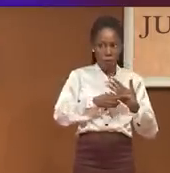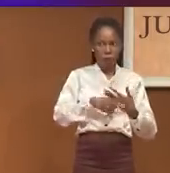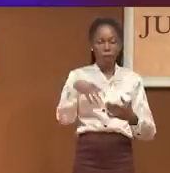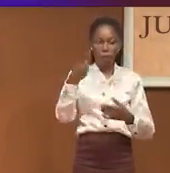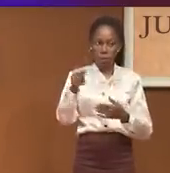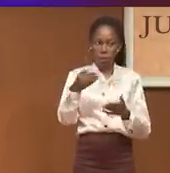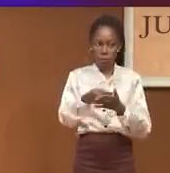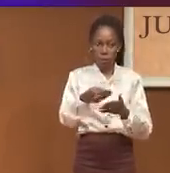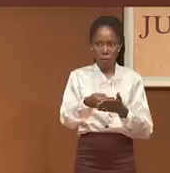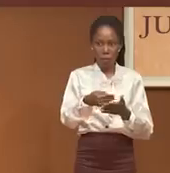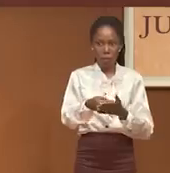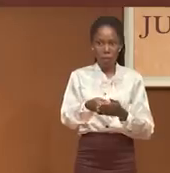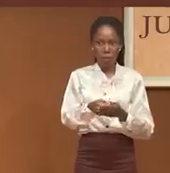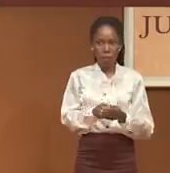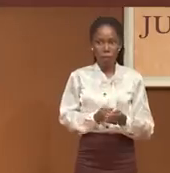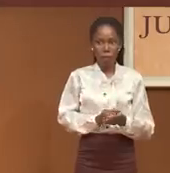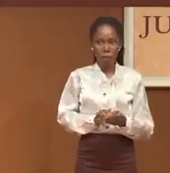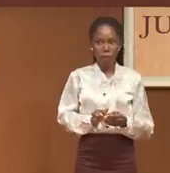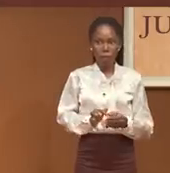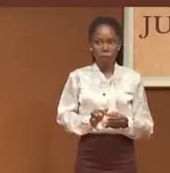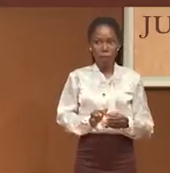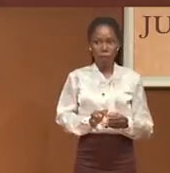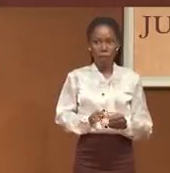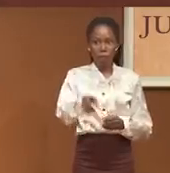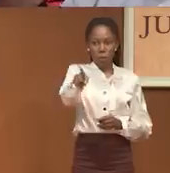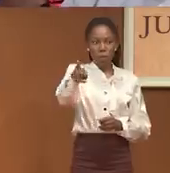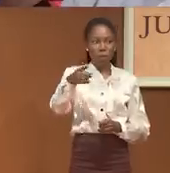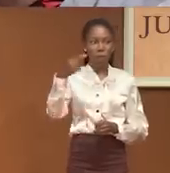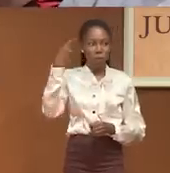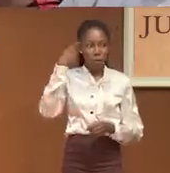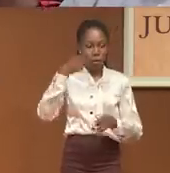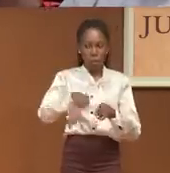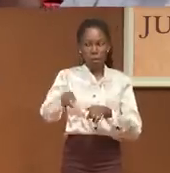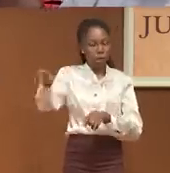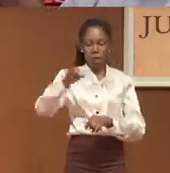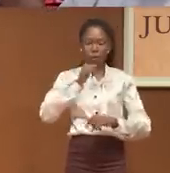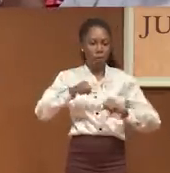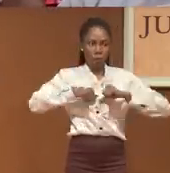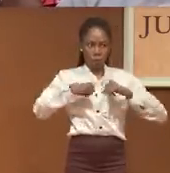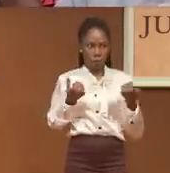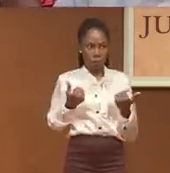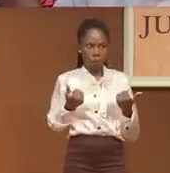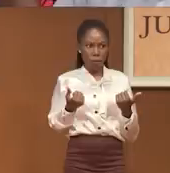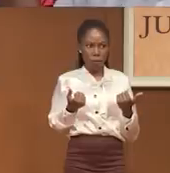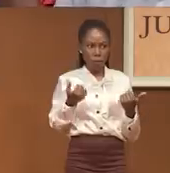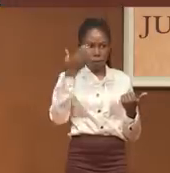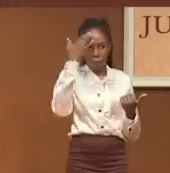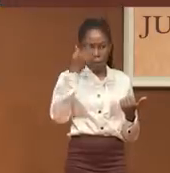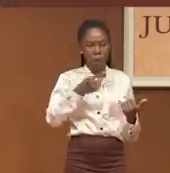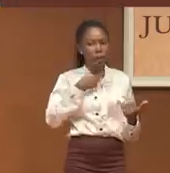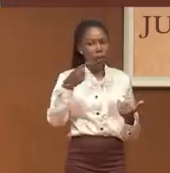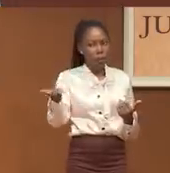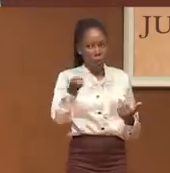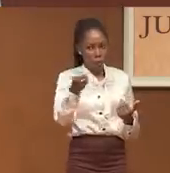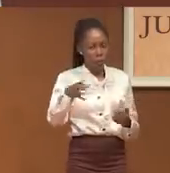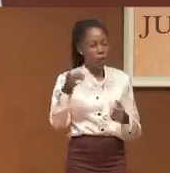no, by installments. You've agreed. I'm not. It's our agreement. Yes, he's not denying that. Yeah. You see, I first told the two of you the position